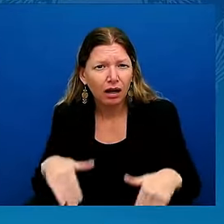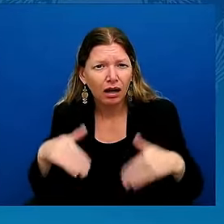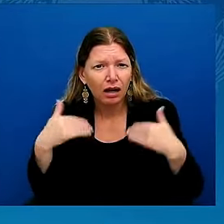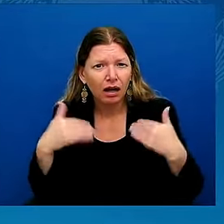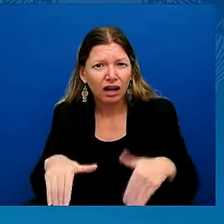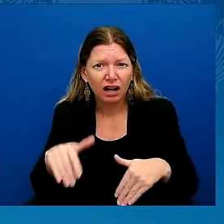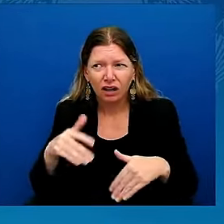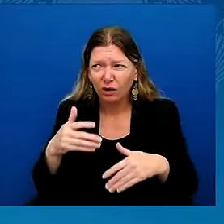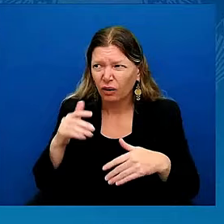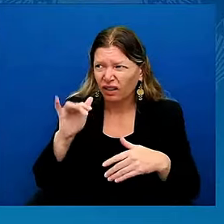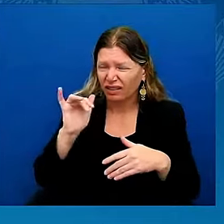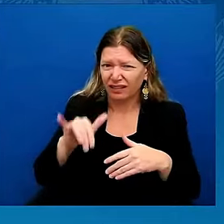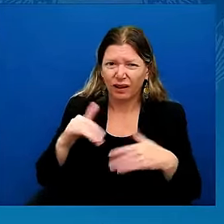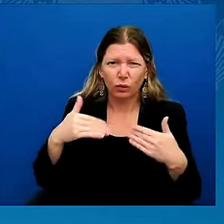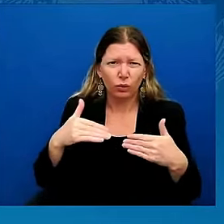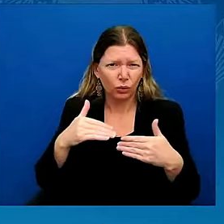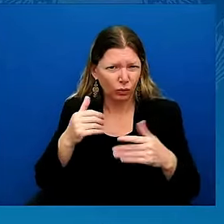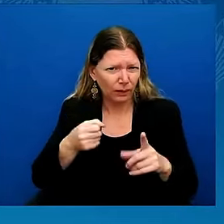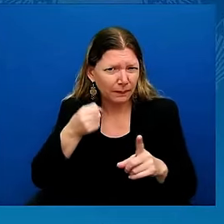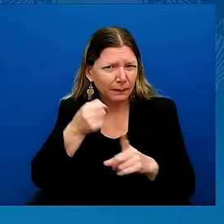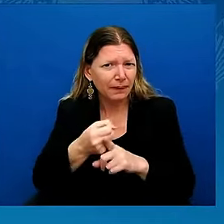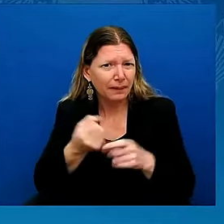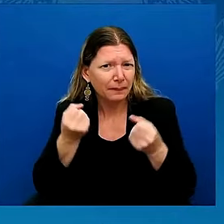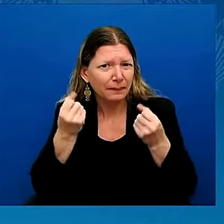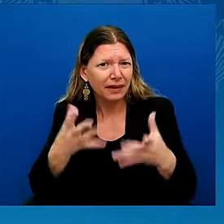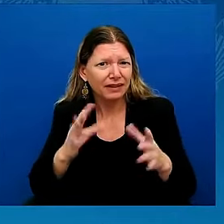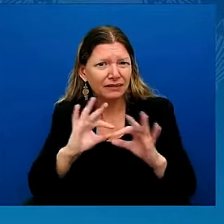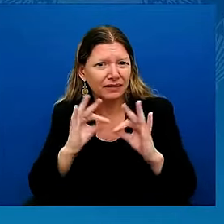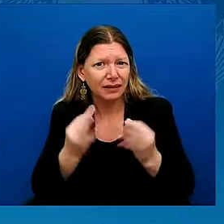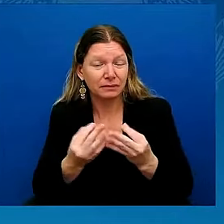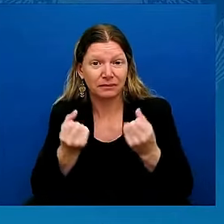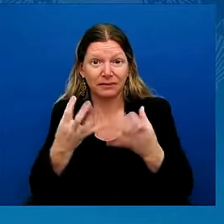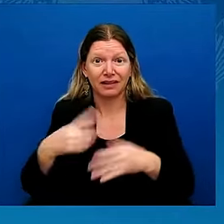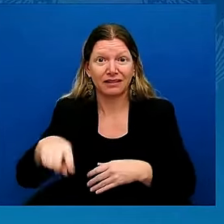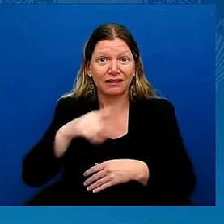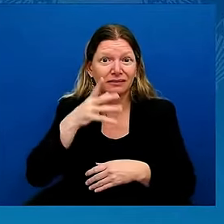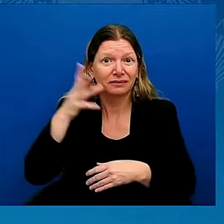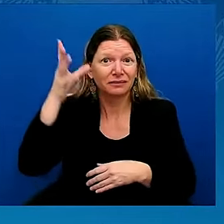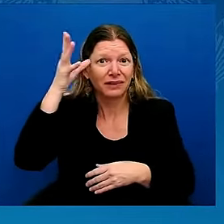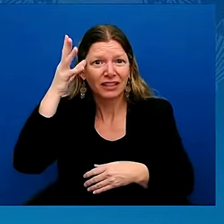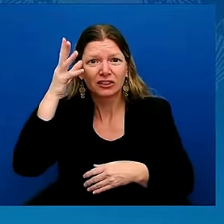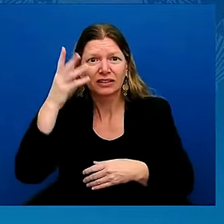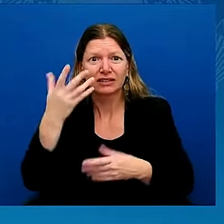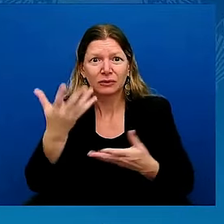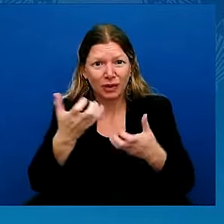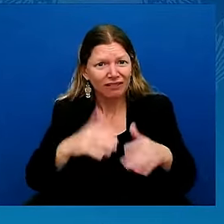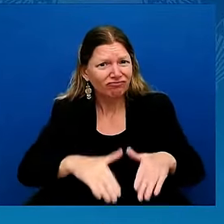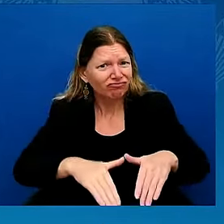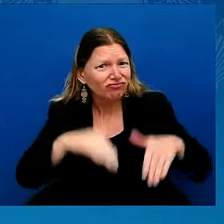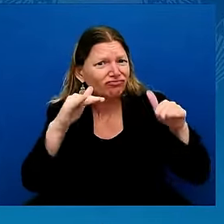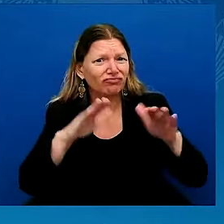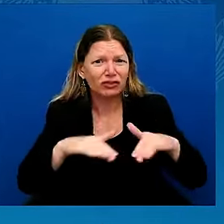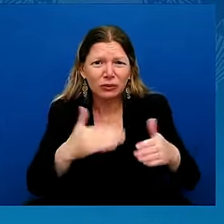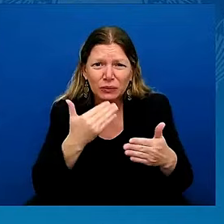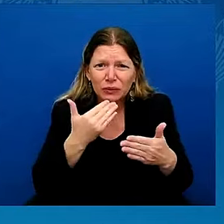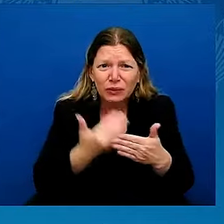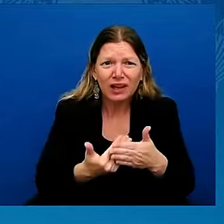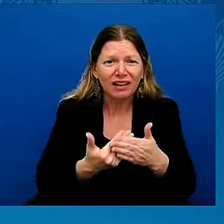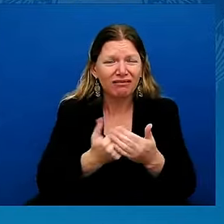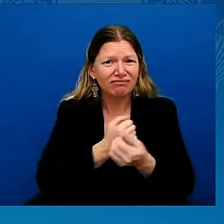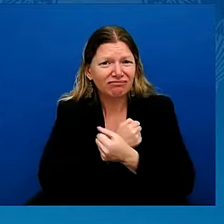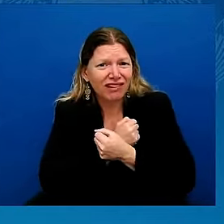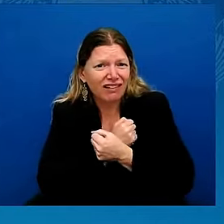to raise their children well. They love their children, but don't necessarily have